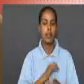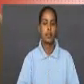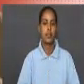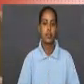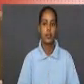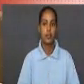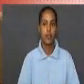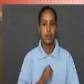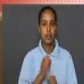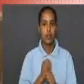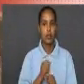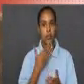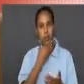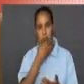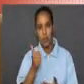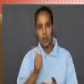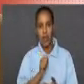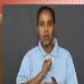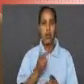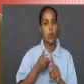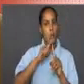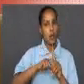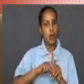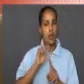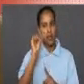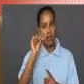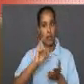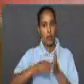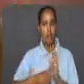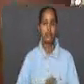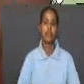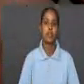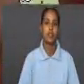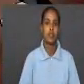exercise. Do your best, and I will be back in a few minutes.